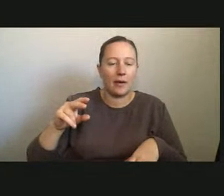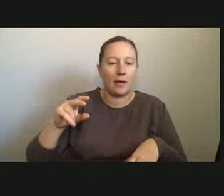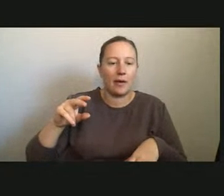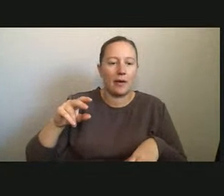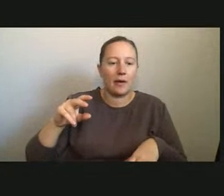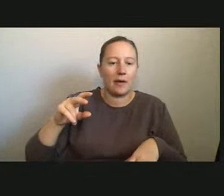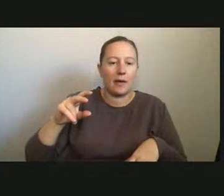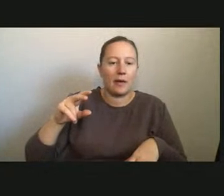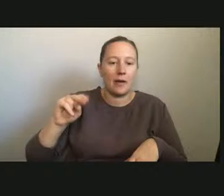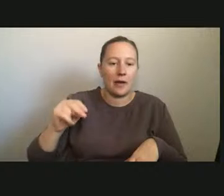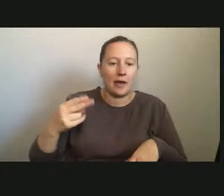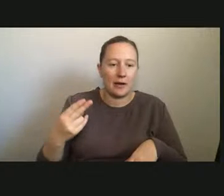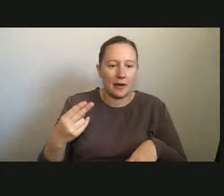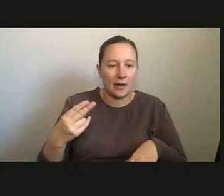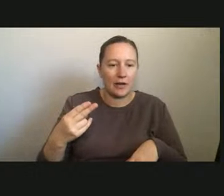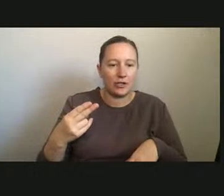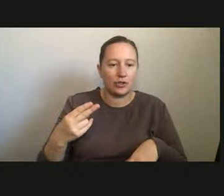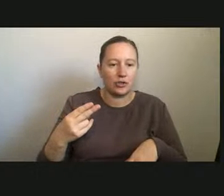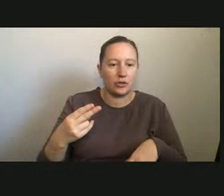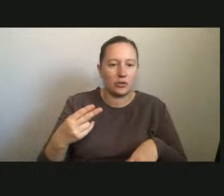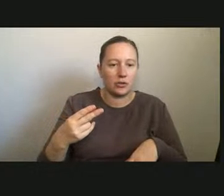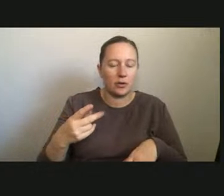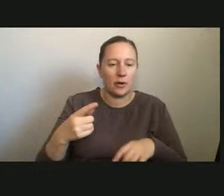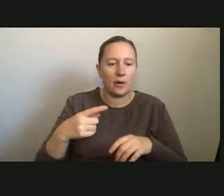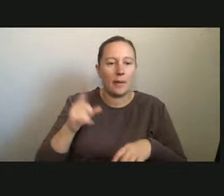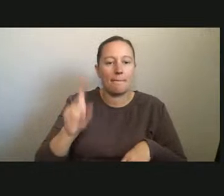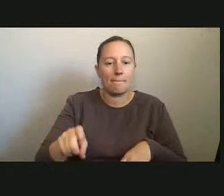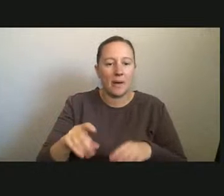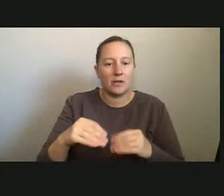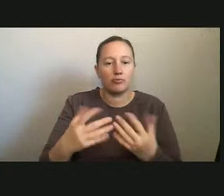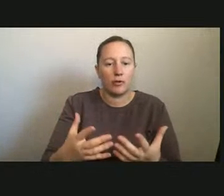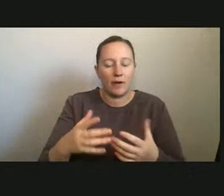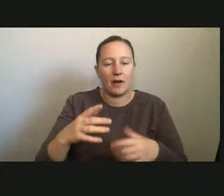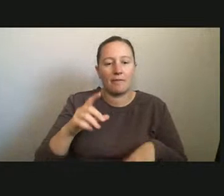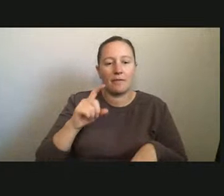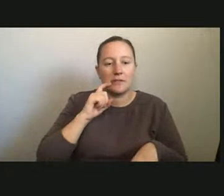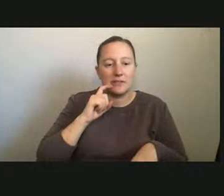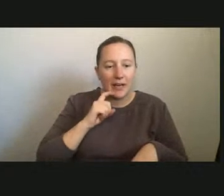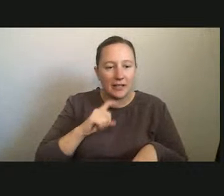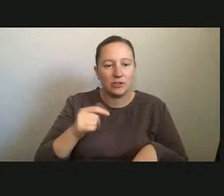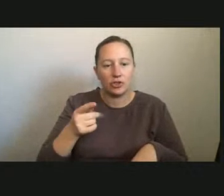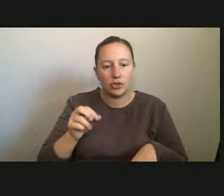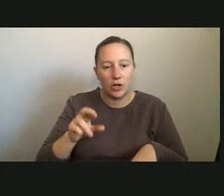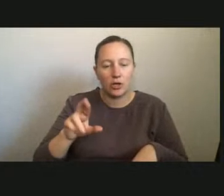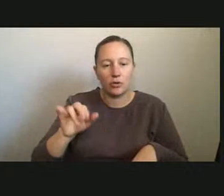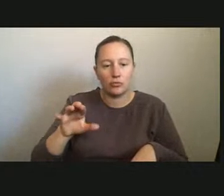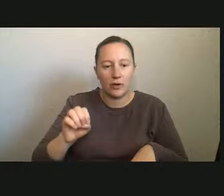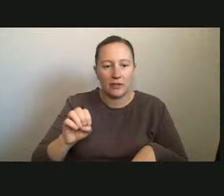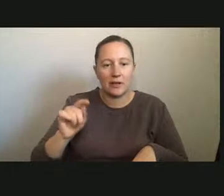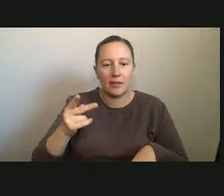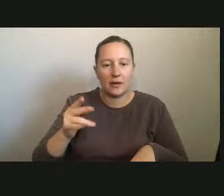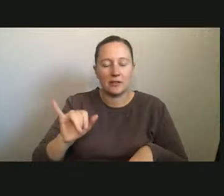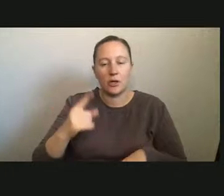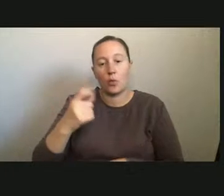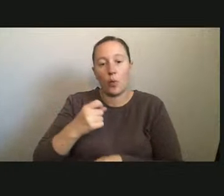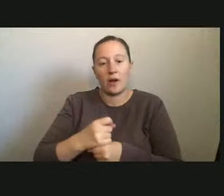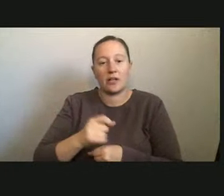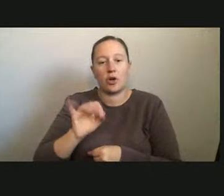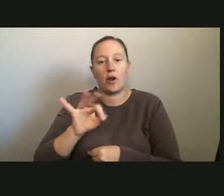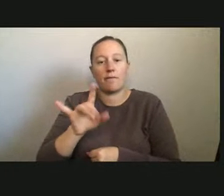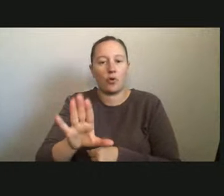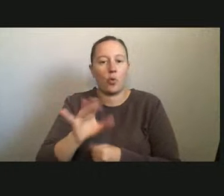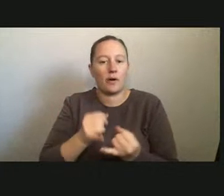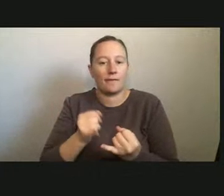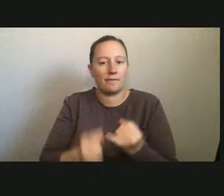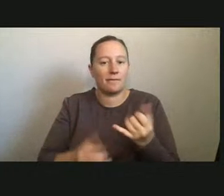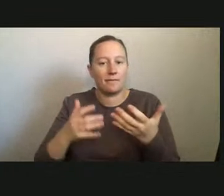need to report results of analyses by sex or gender, race, and ethnicity in clinicaltrials.gov within 1 year of your primary completion date.